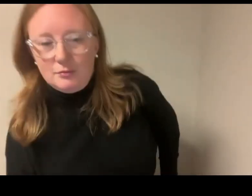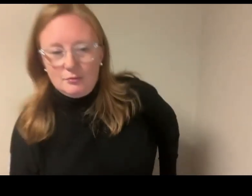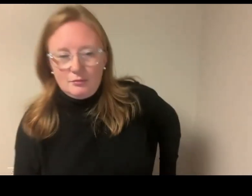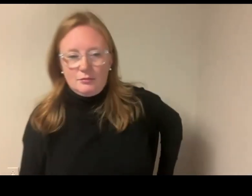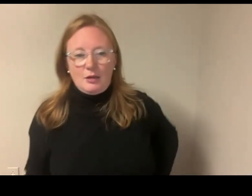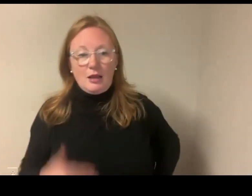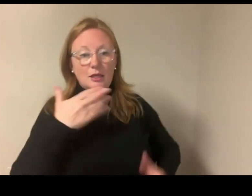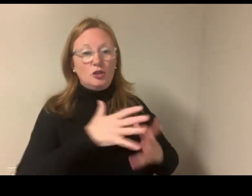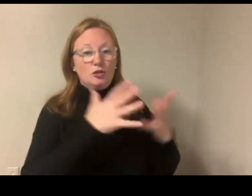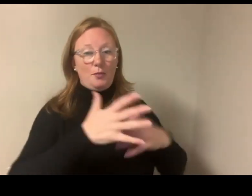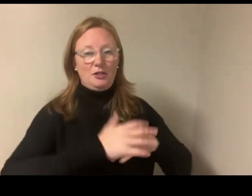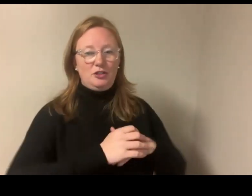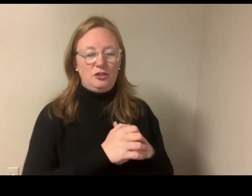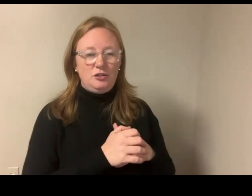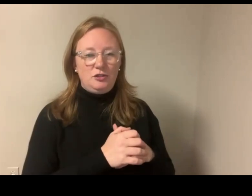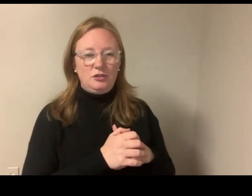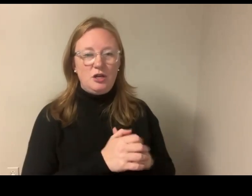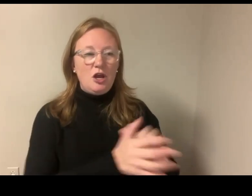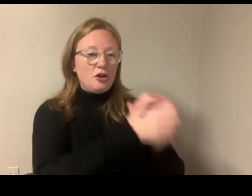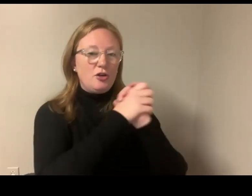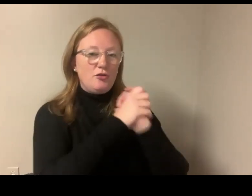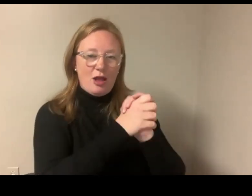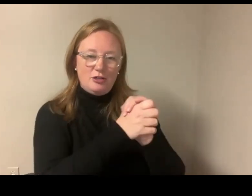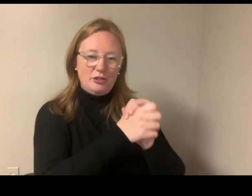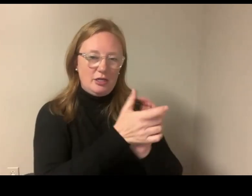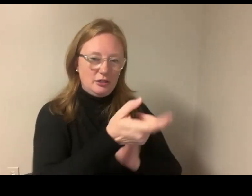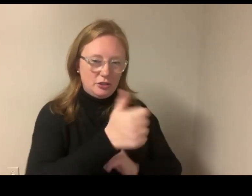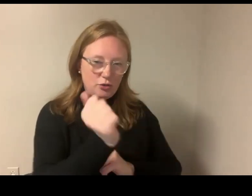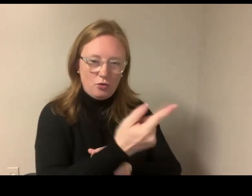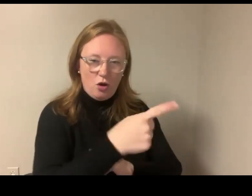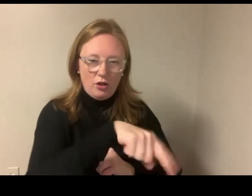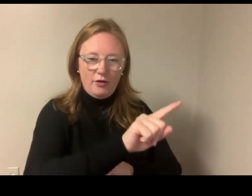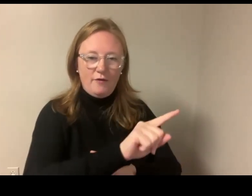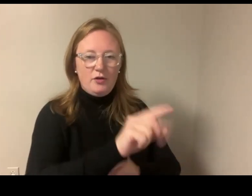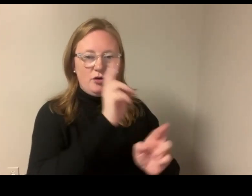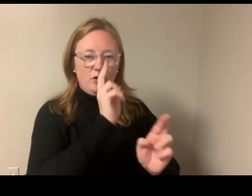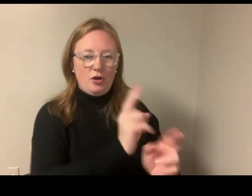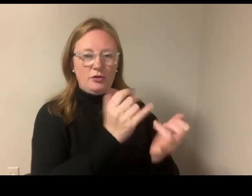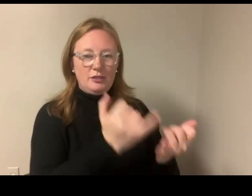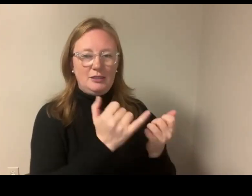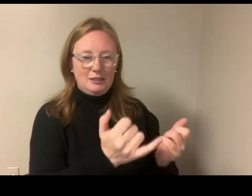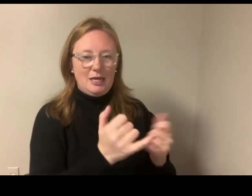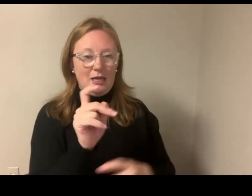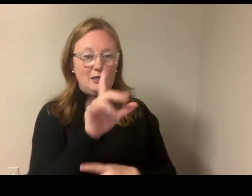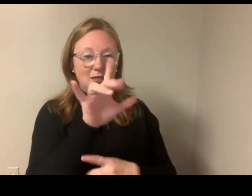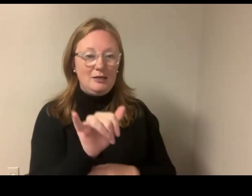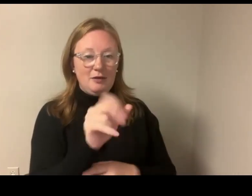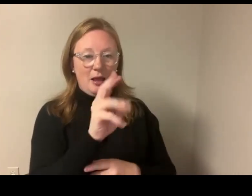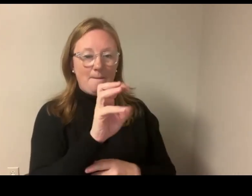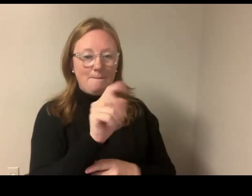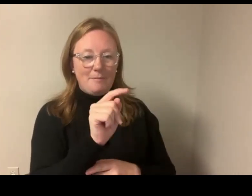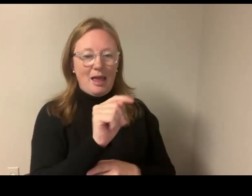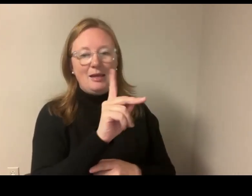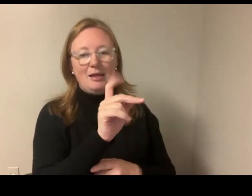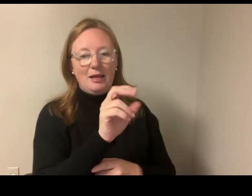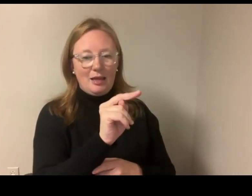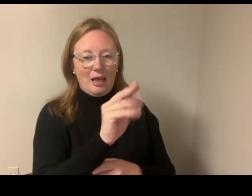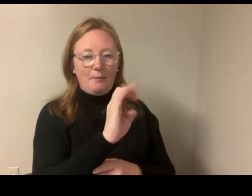Thanks very much. Heartfelt congratulations to all of the honorees today. Tiffany, Matt, Ken,